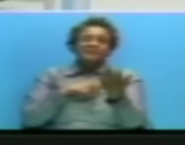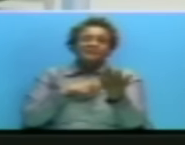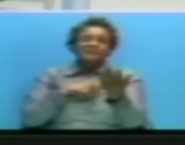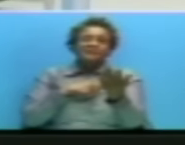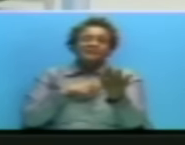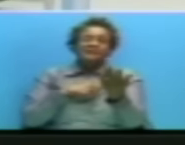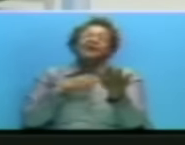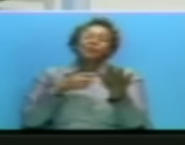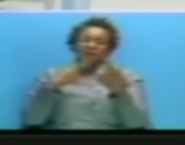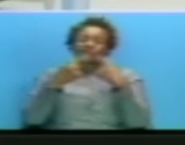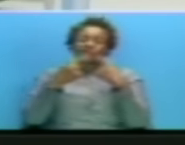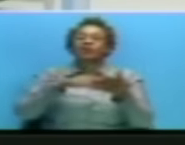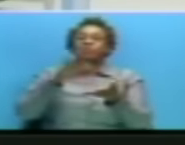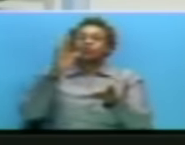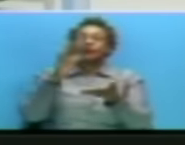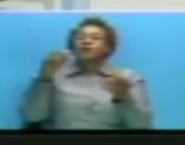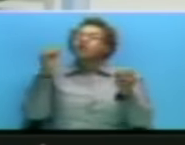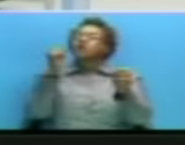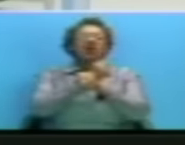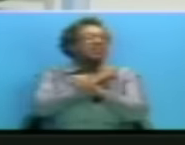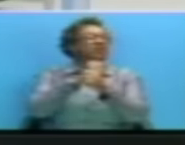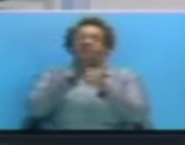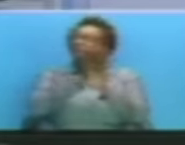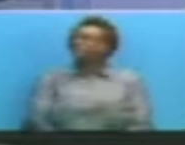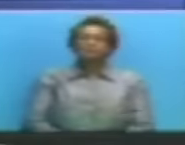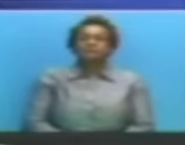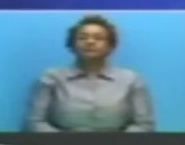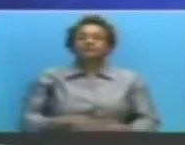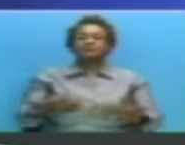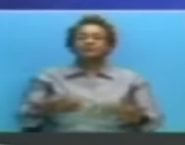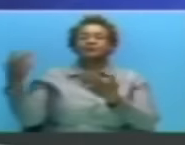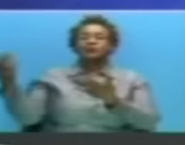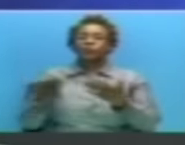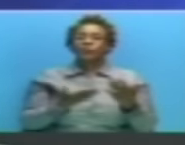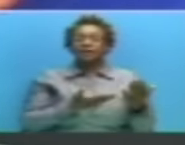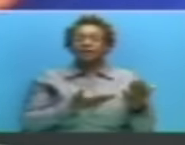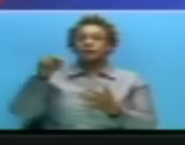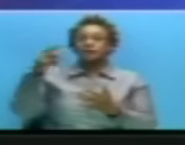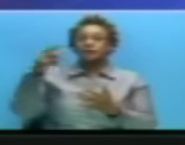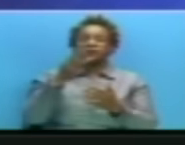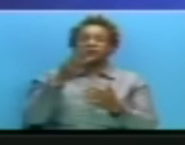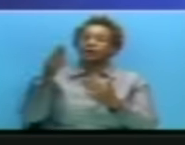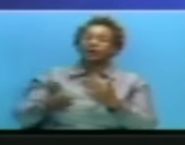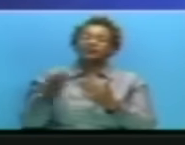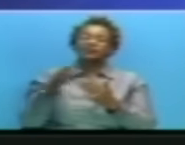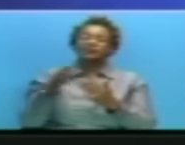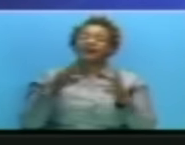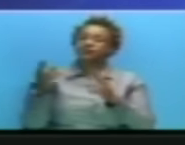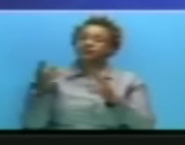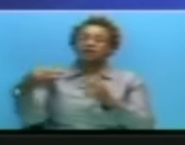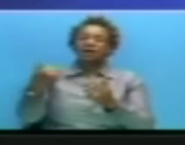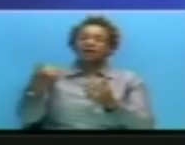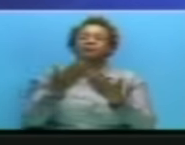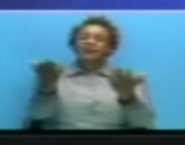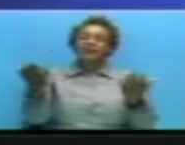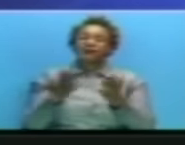debate when we come back. It's unfortunate. Well, you can't moralize me. Welcome back to NTV Weekend Edition. I'm still here with the CEO of the Kenya Film Classification